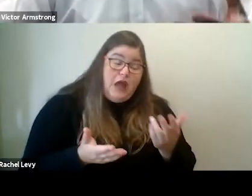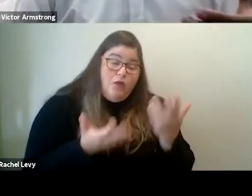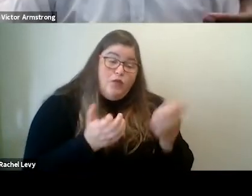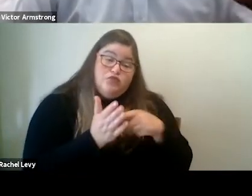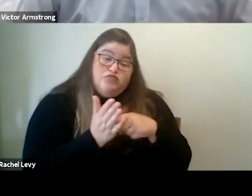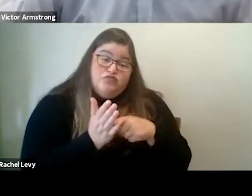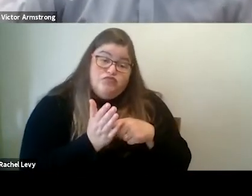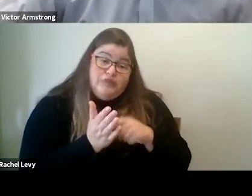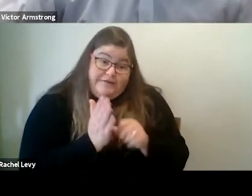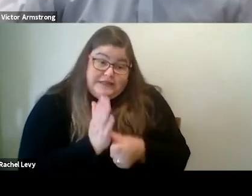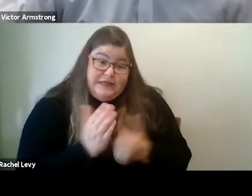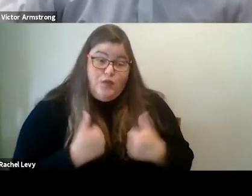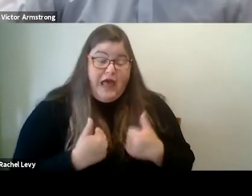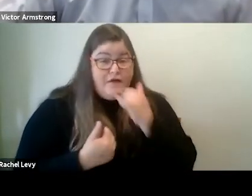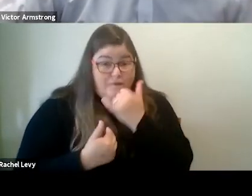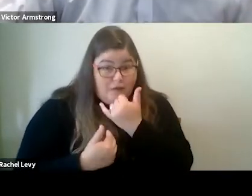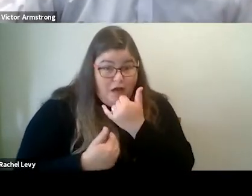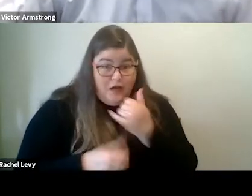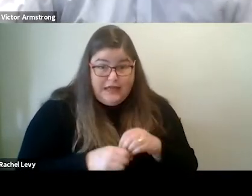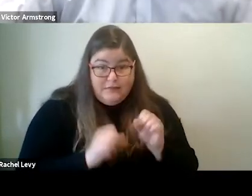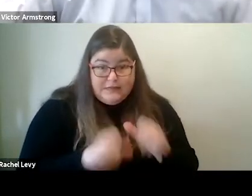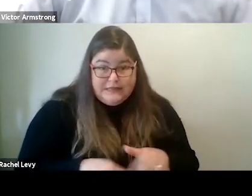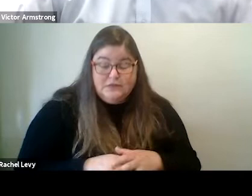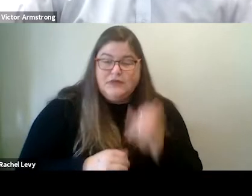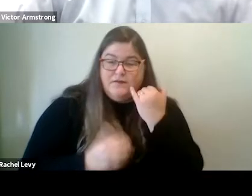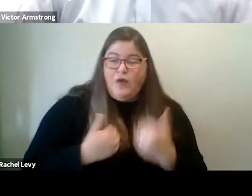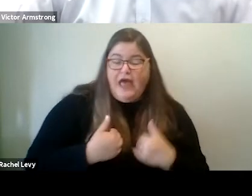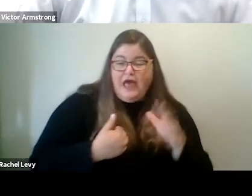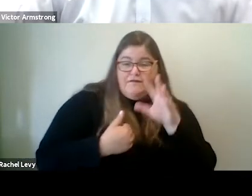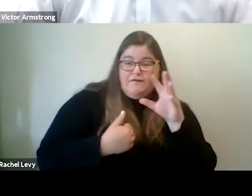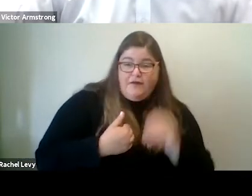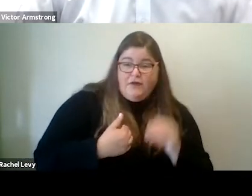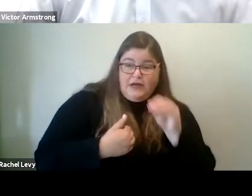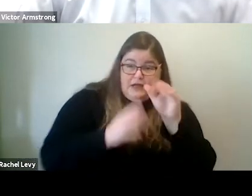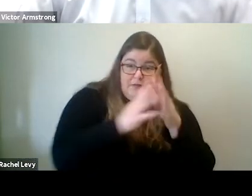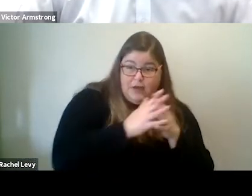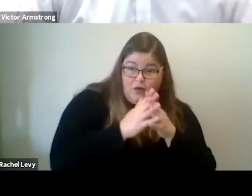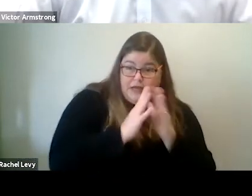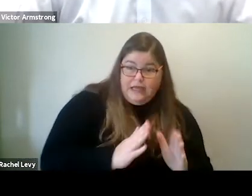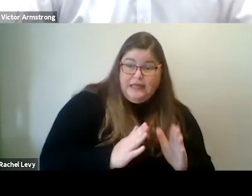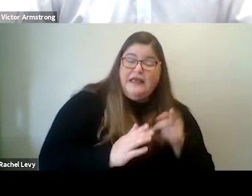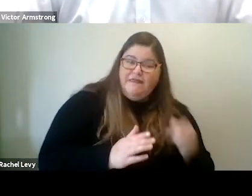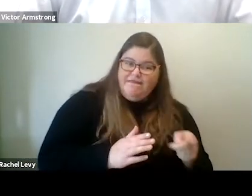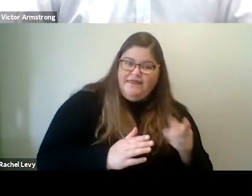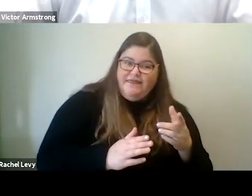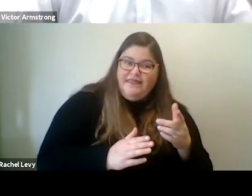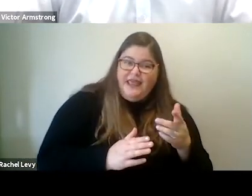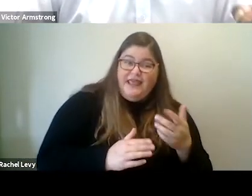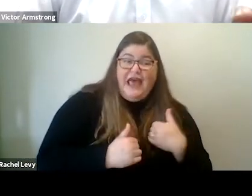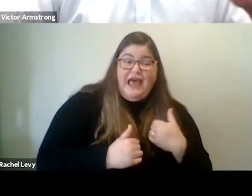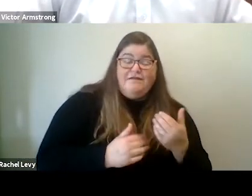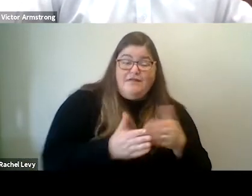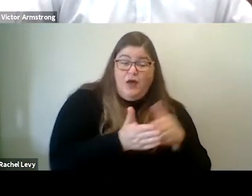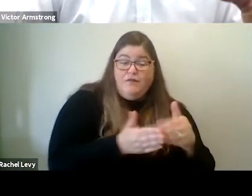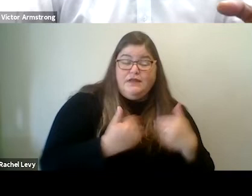whom, under the best circumstances, disproportionately have bad outcomes in encounters with law enforcement, and then you add the additional